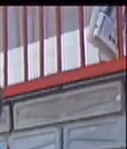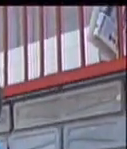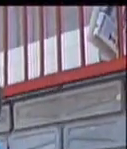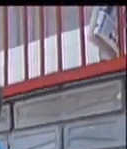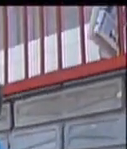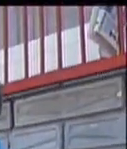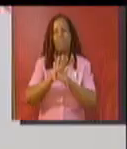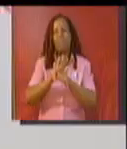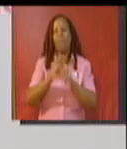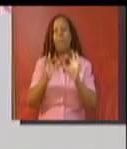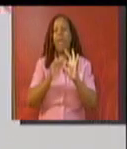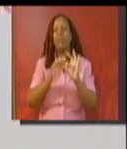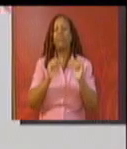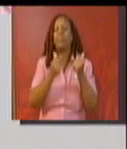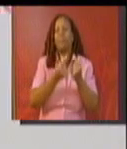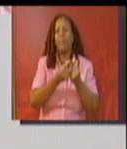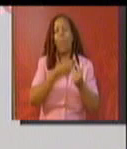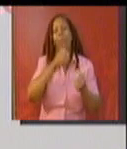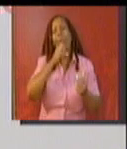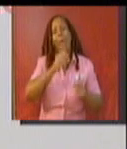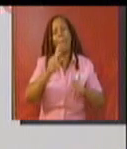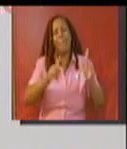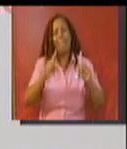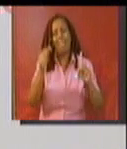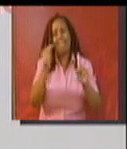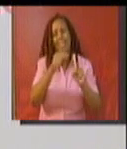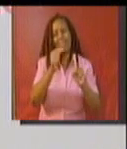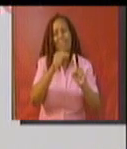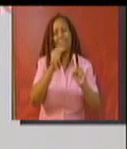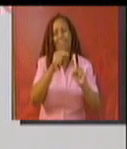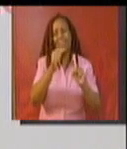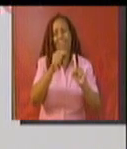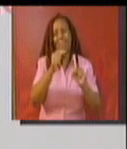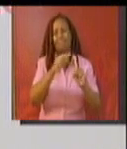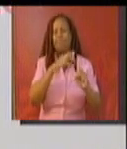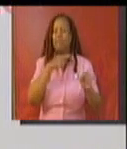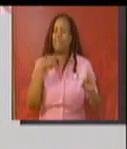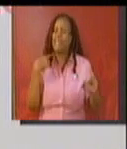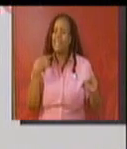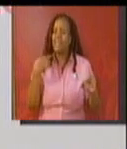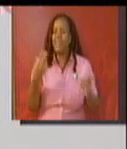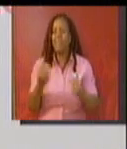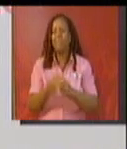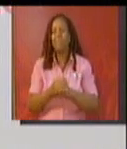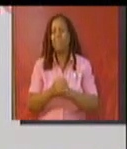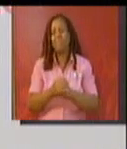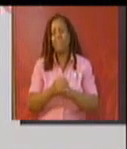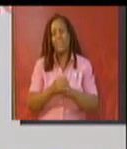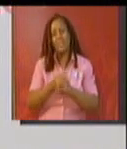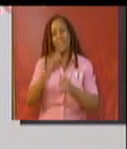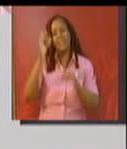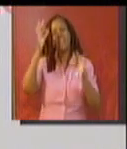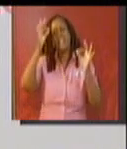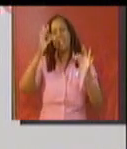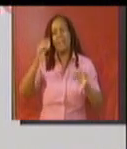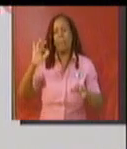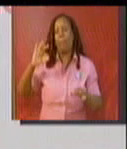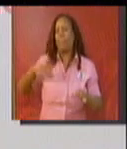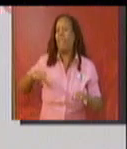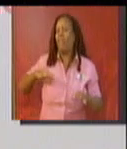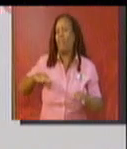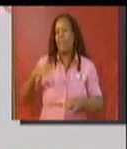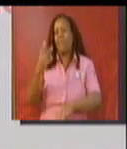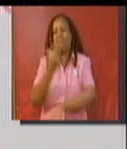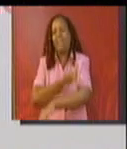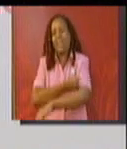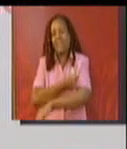this is critical. It's always a matter of weighing the risk versus the benefit of taking any medicine or any vaccine. So even